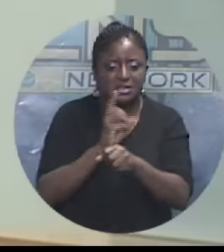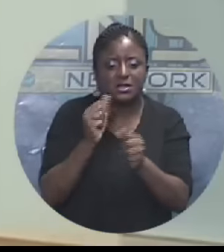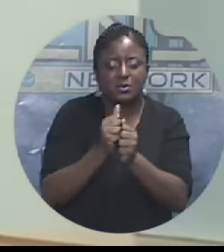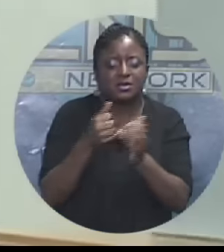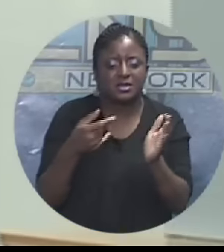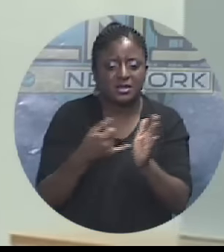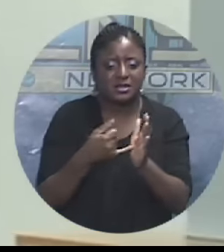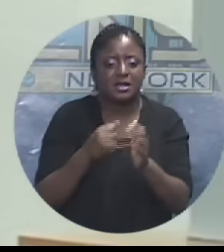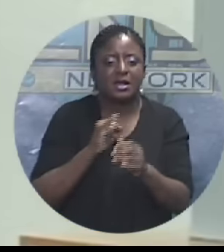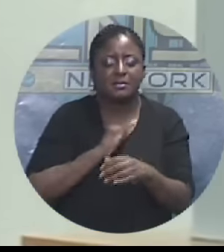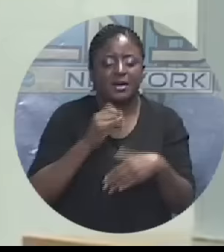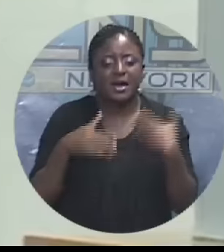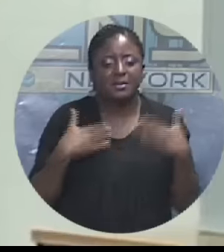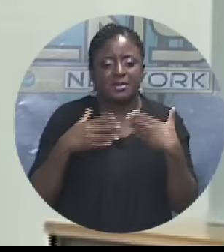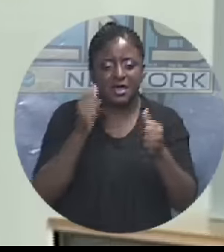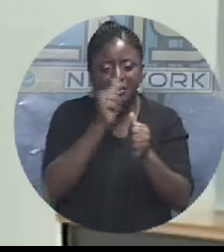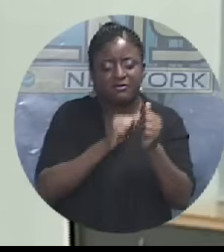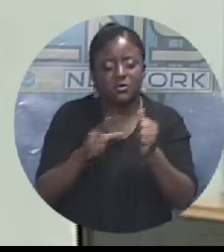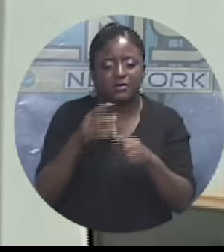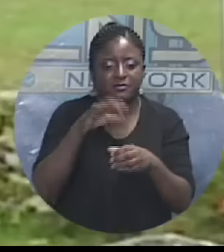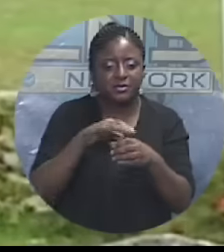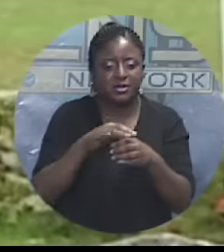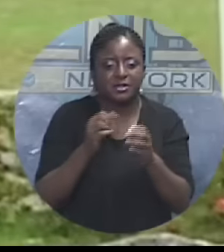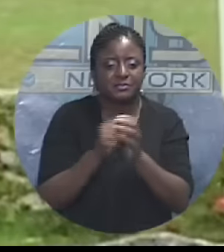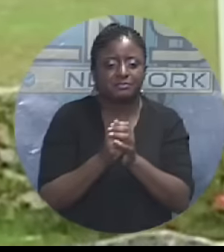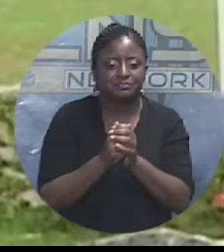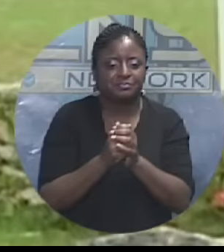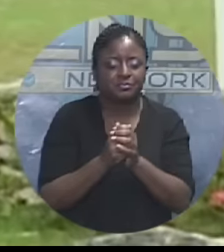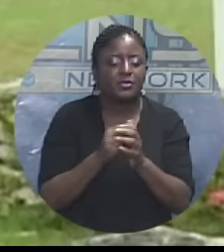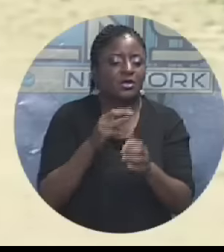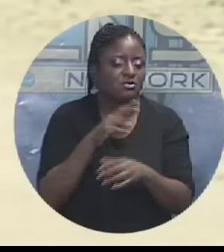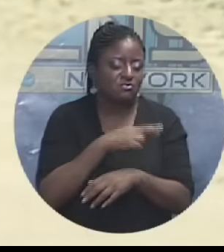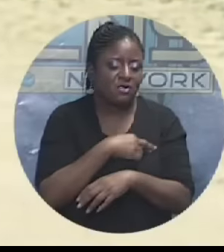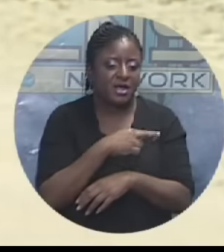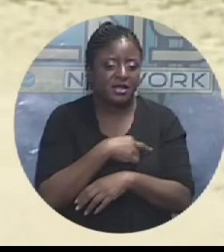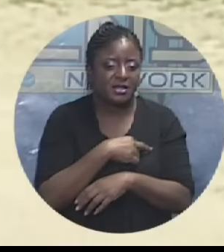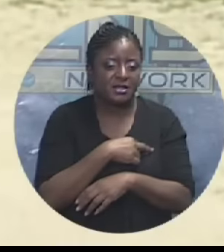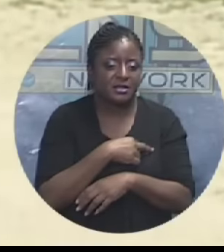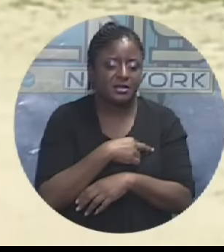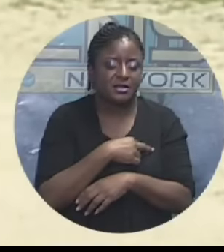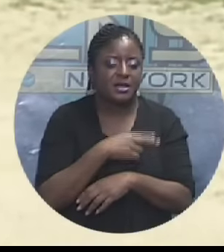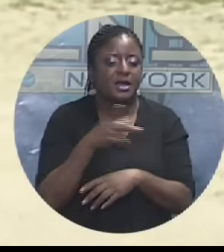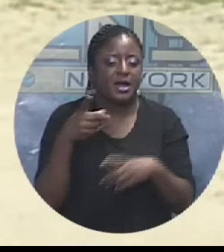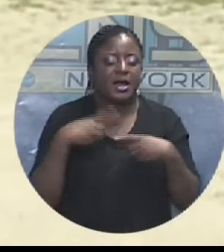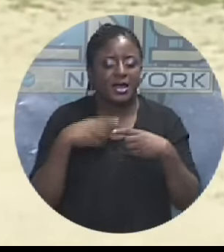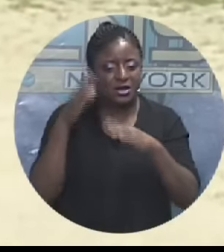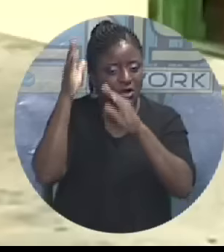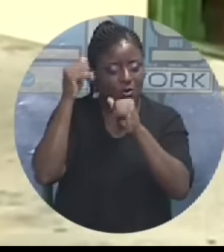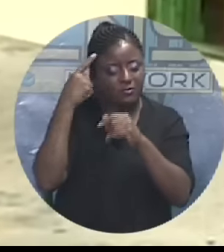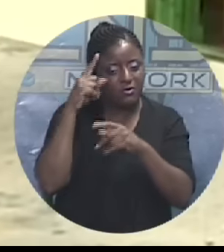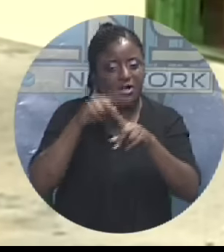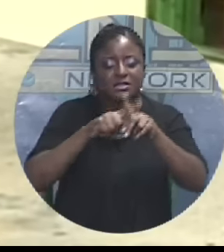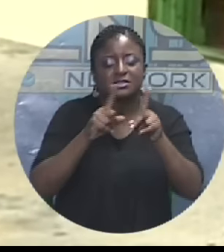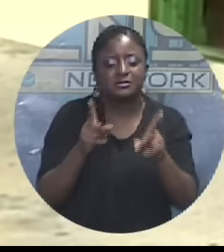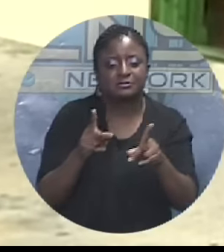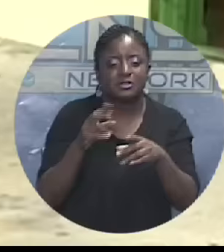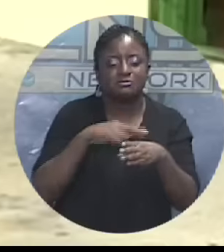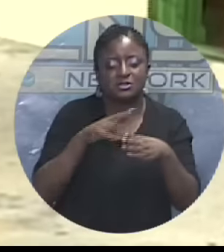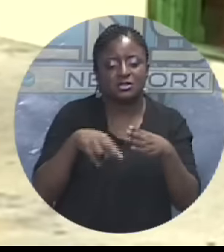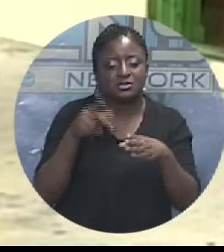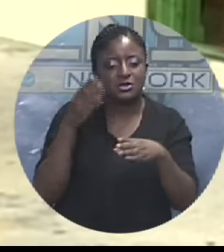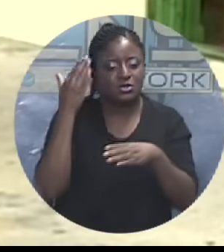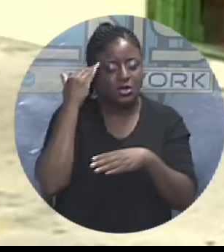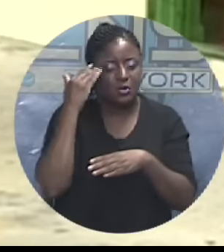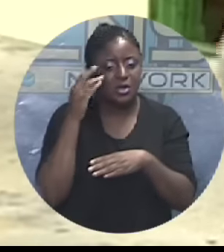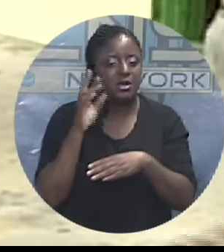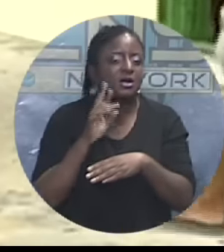voted. Resident Brooke Pierce Reckley, who voted at St. Francis de Sales Catholic School, had hoped for a different result, knowing the challenges she faces